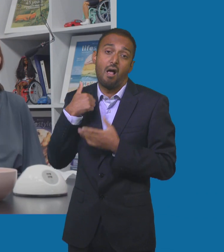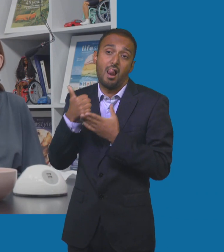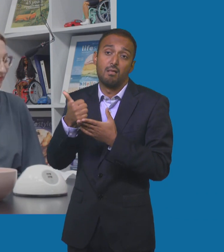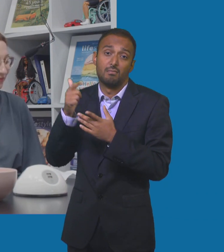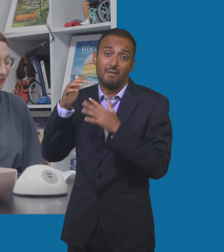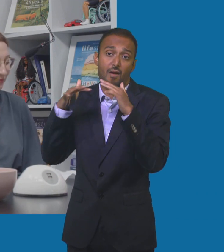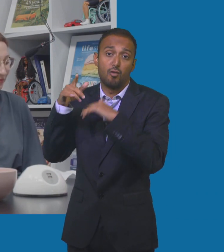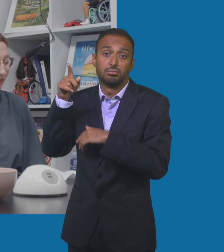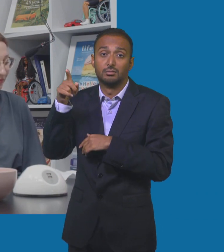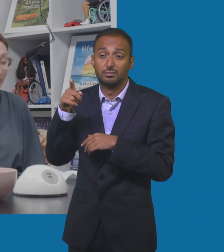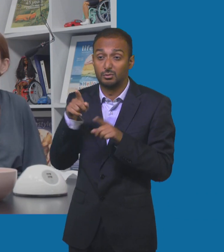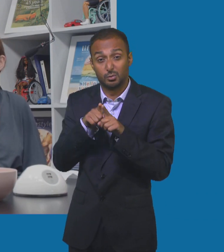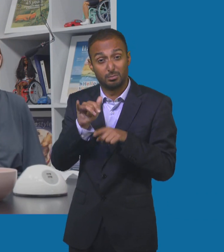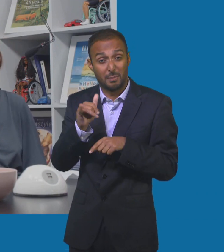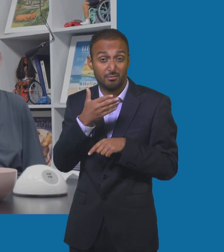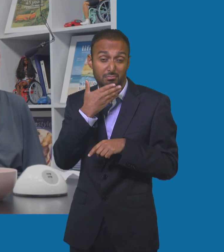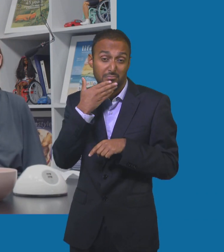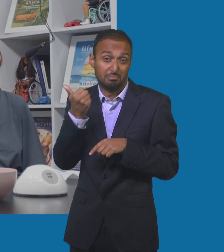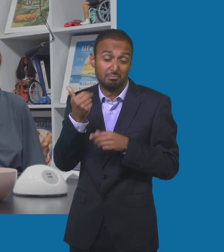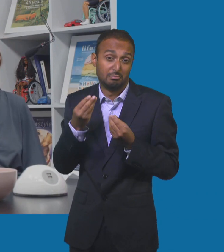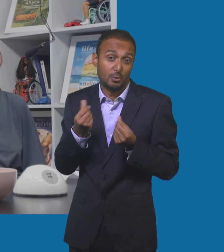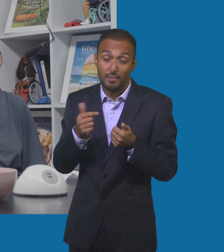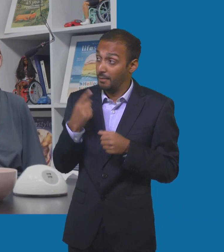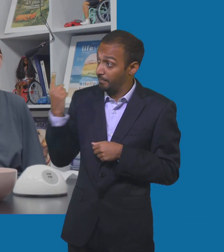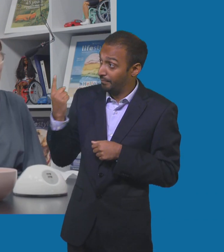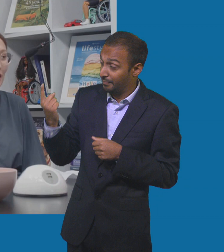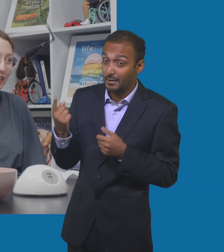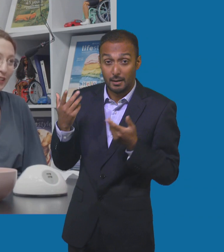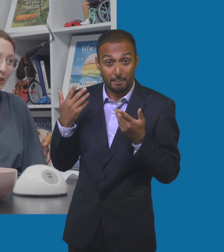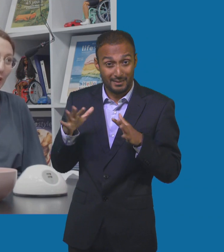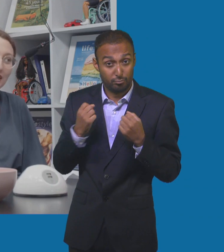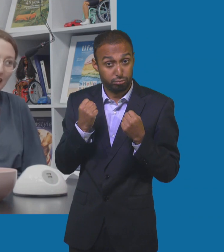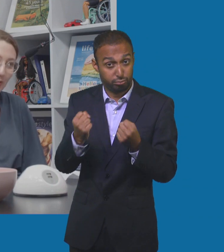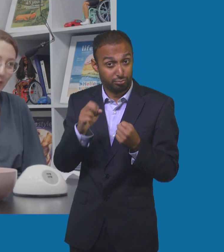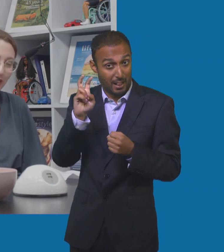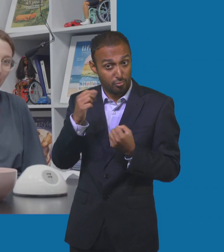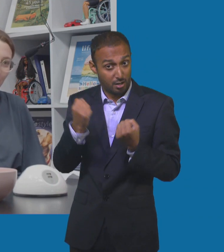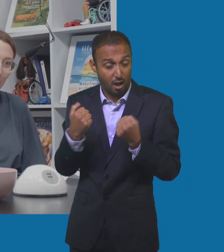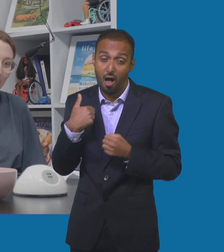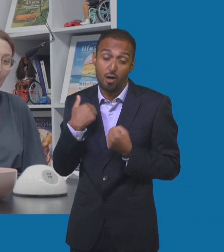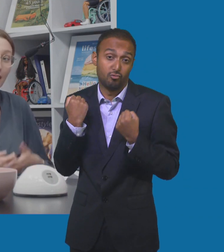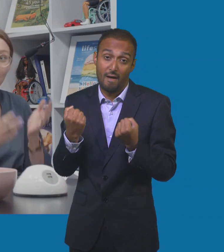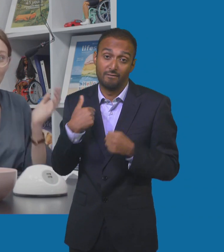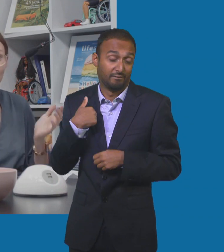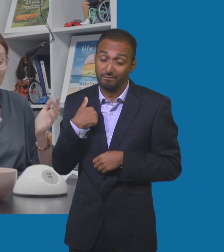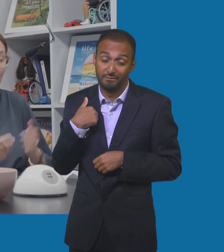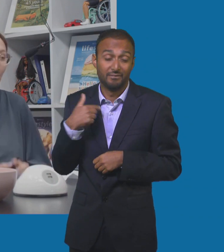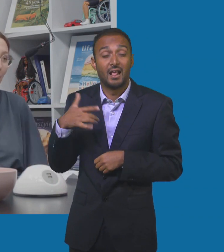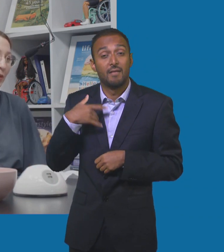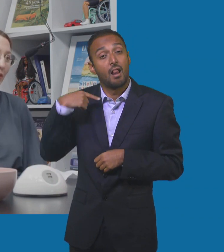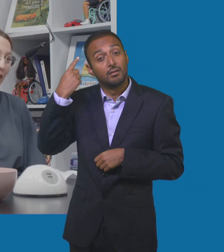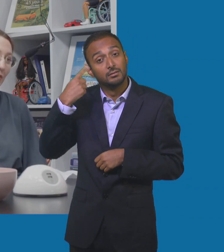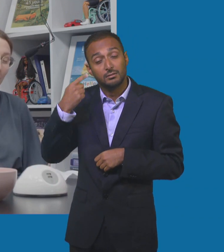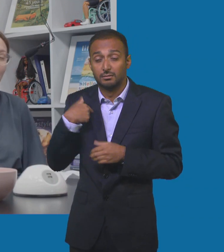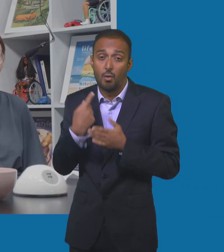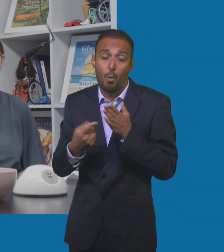ride as well. Have you driven an electric car yet? So no, I don't drive. I live in London, so I only take public transport. I'm lucky that